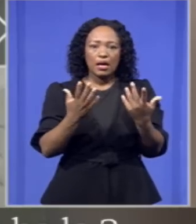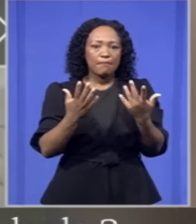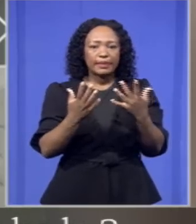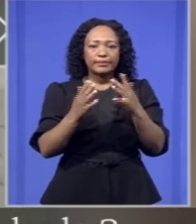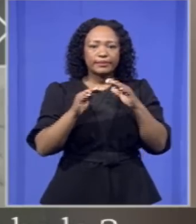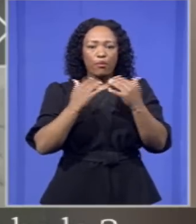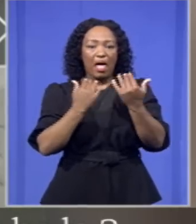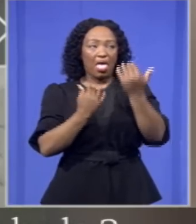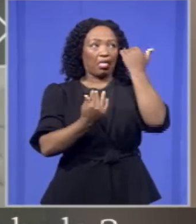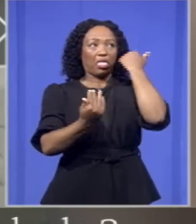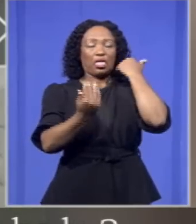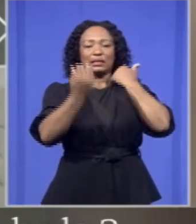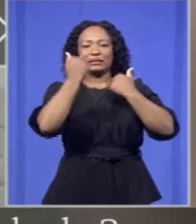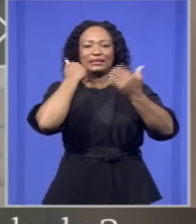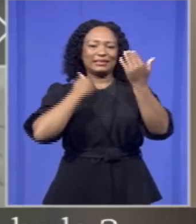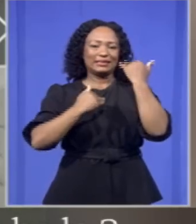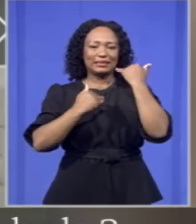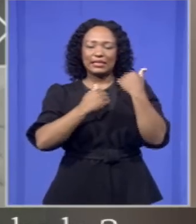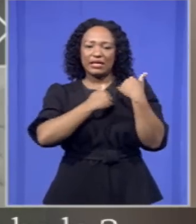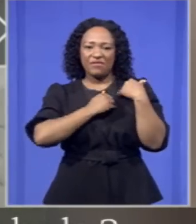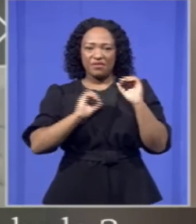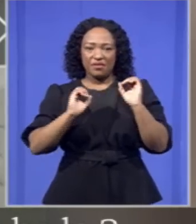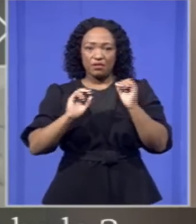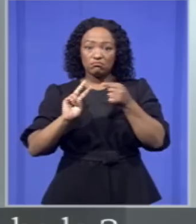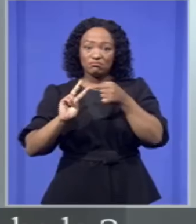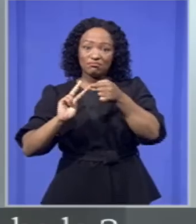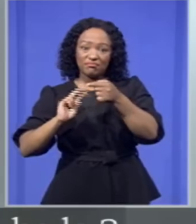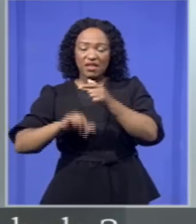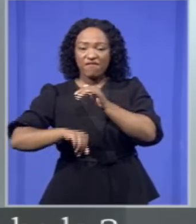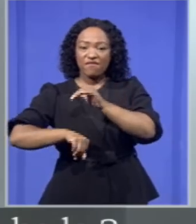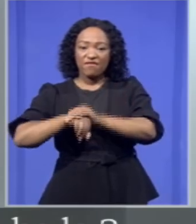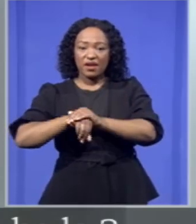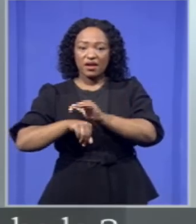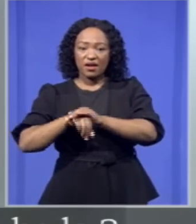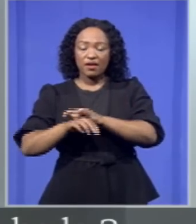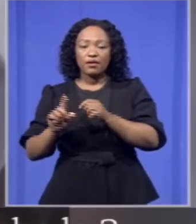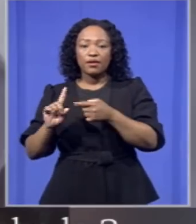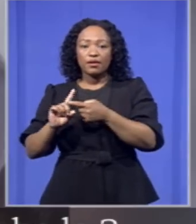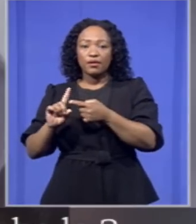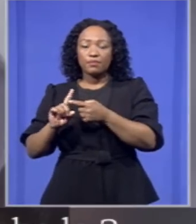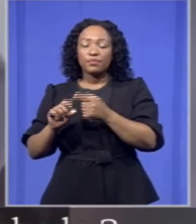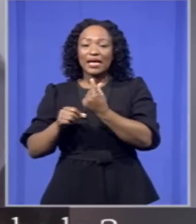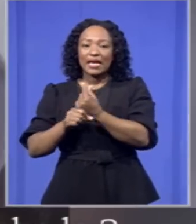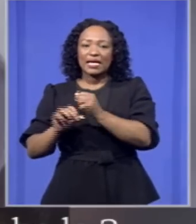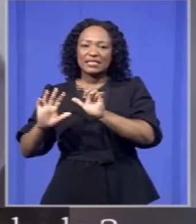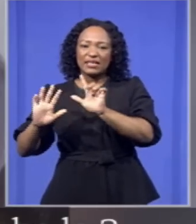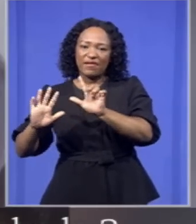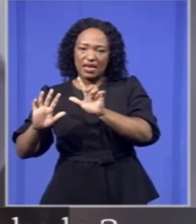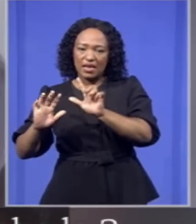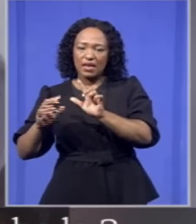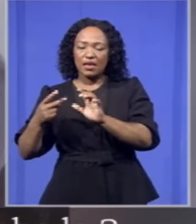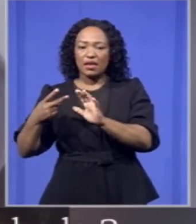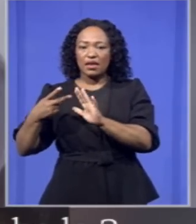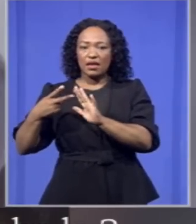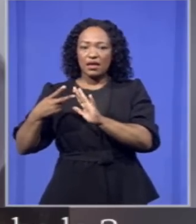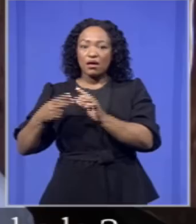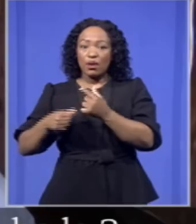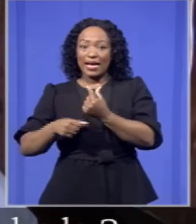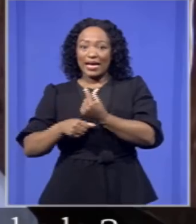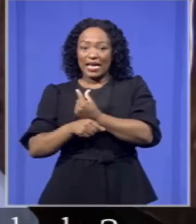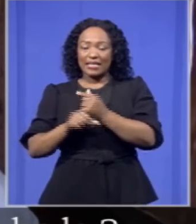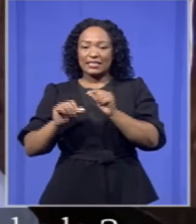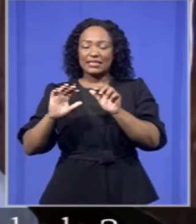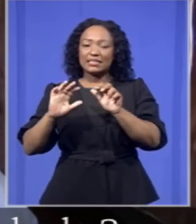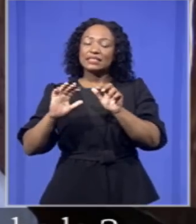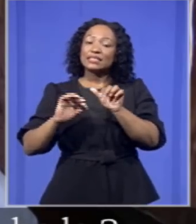phologa. Bebesa le Baranye e ne le ditsala. Bebesa o ne a dira mophato wa bosupa mme Baranye ene a le mo mophatong wa borataro.